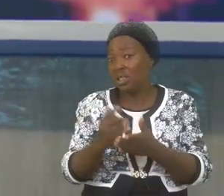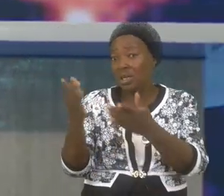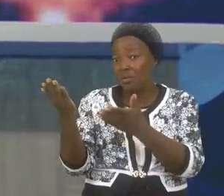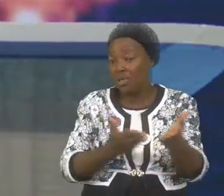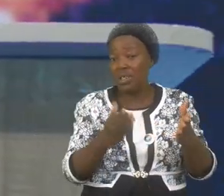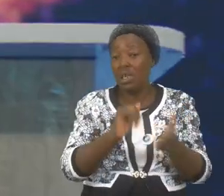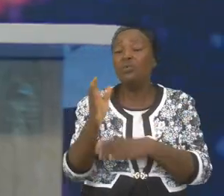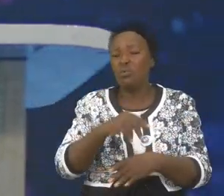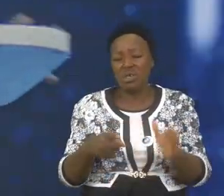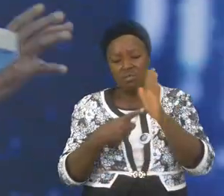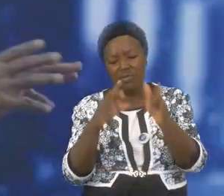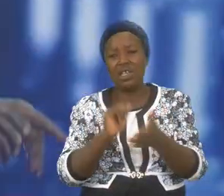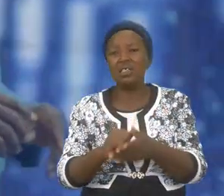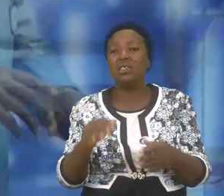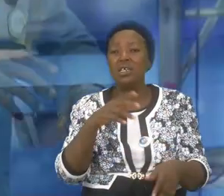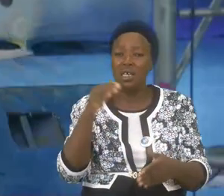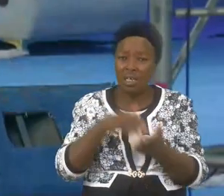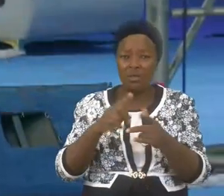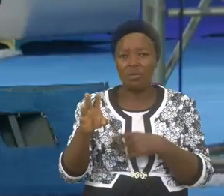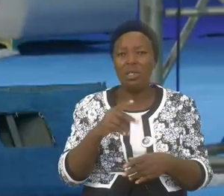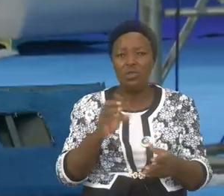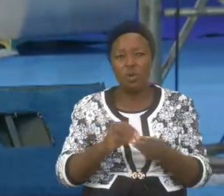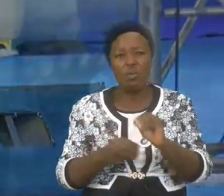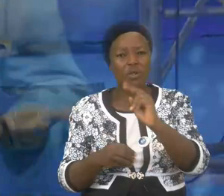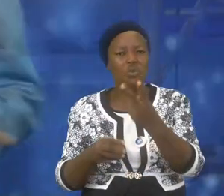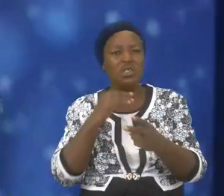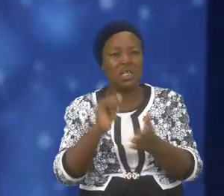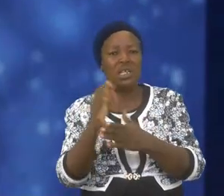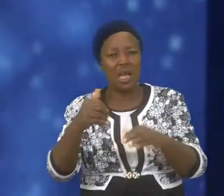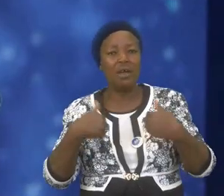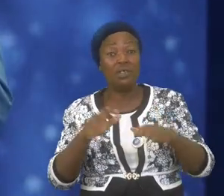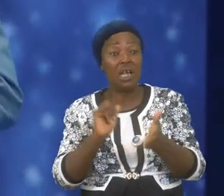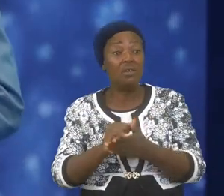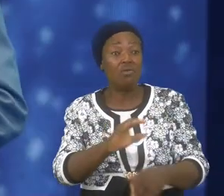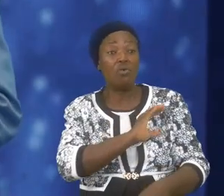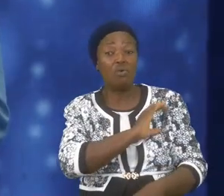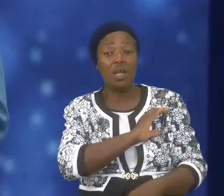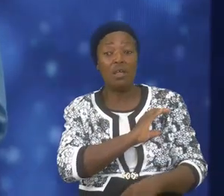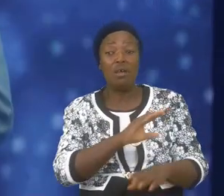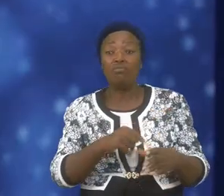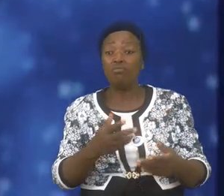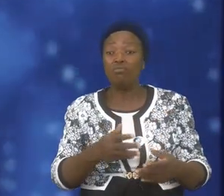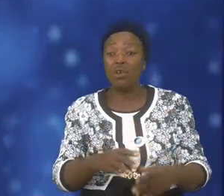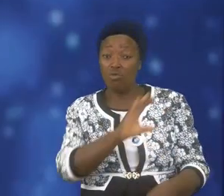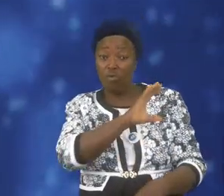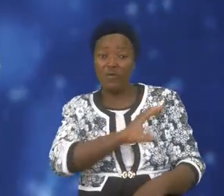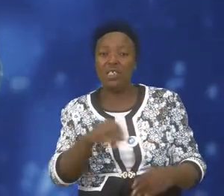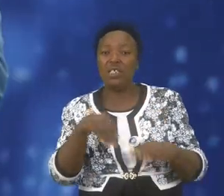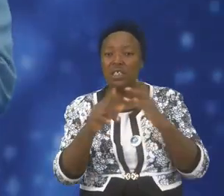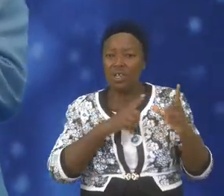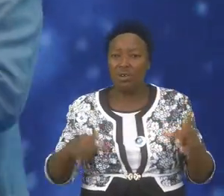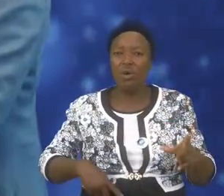that whatever he asked the Lord will grant unto him. Number three,